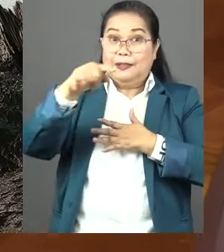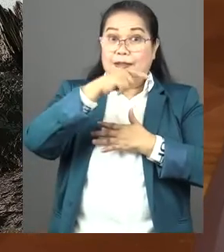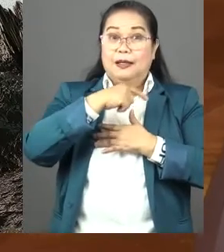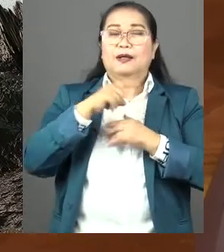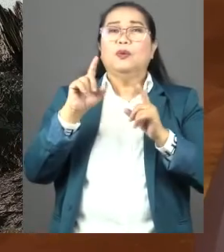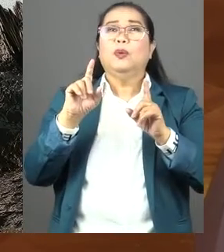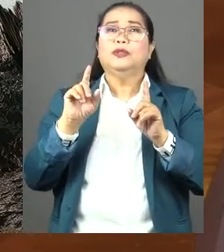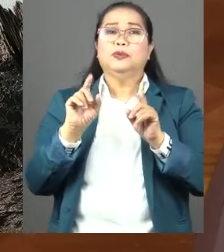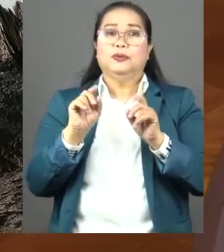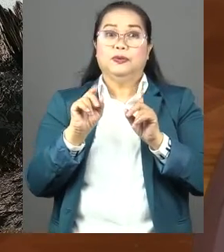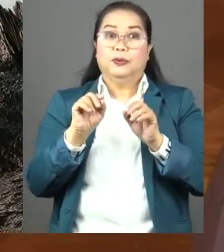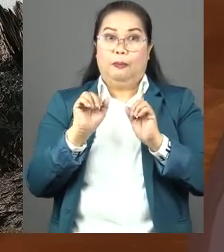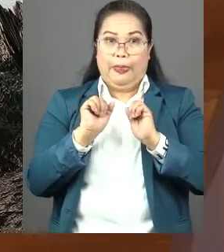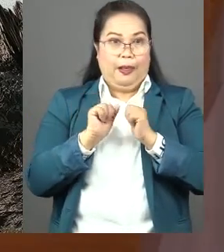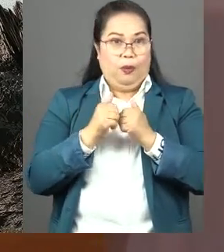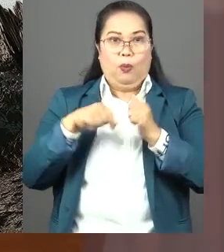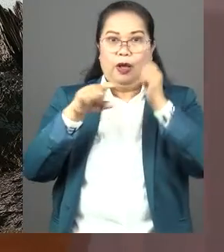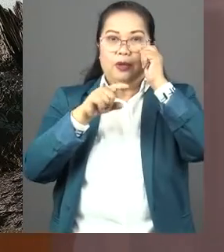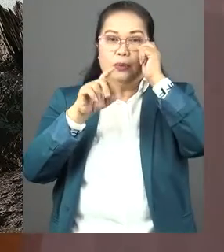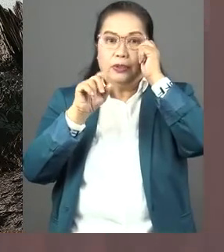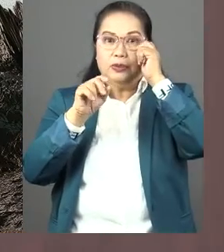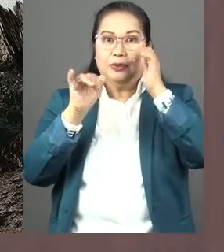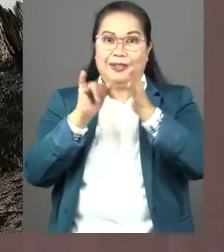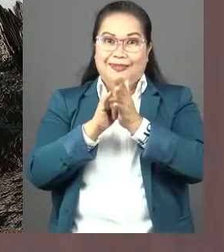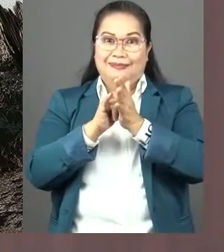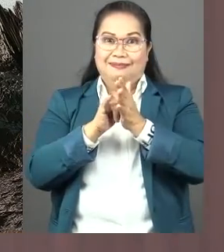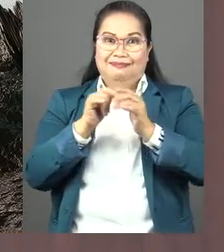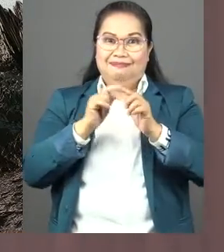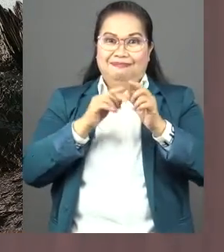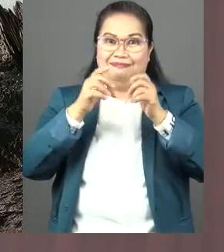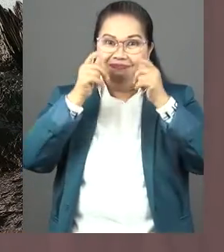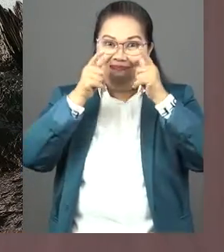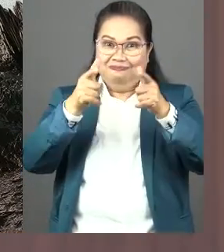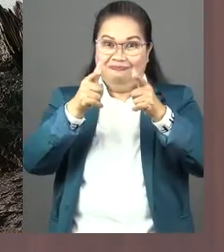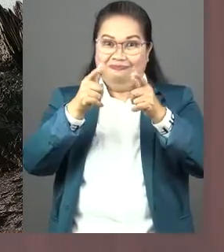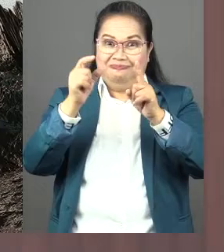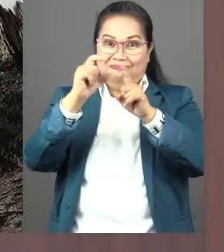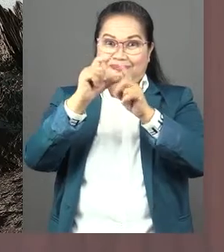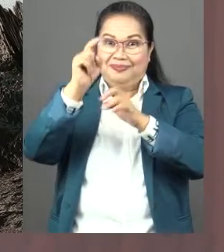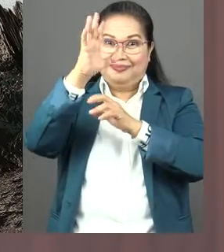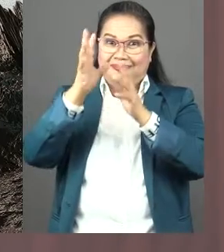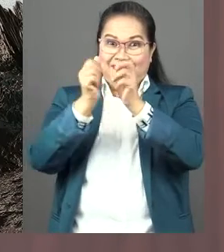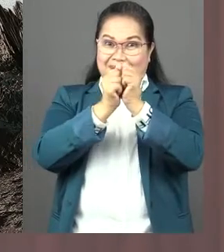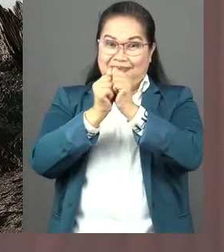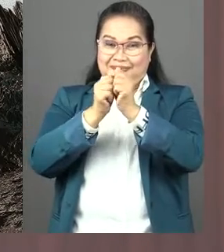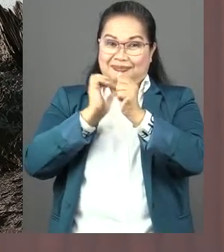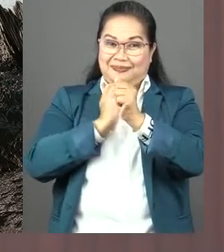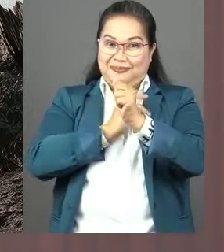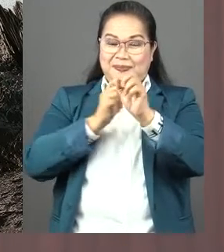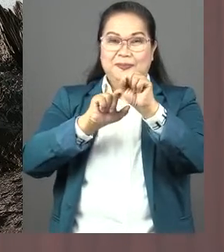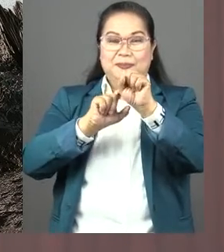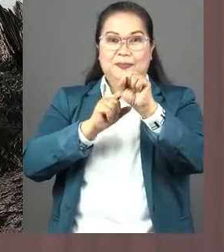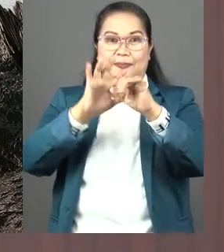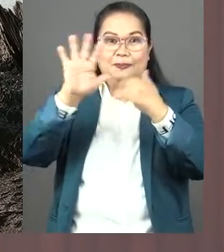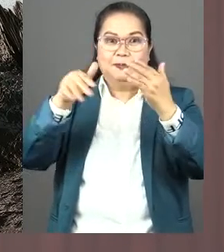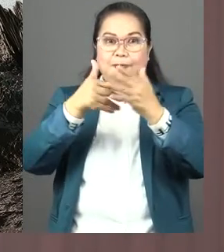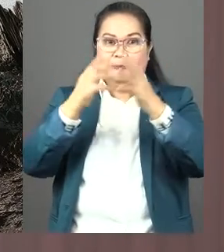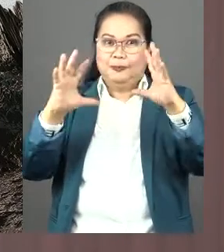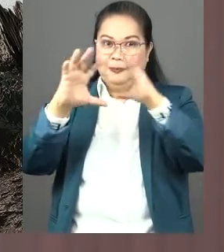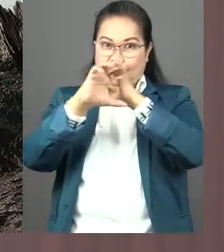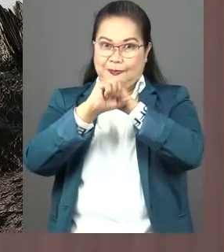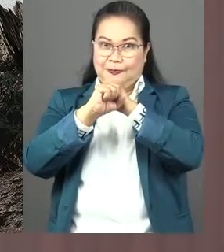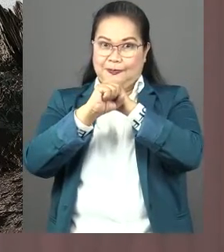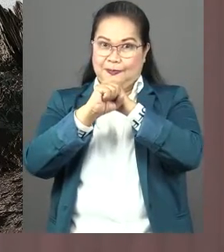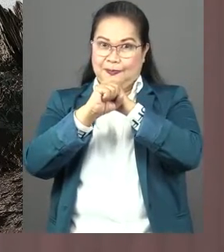what to do and why we should do it. So let's look at the Word of God together. And before we begin, I'd like to summarize the entire message in